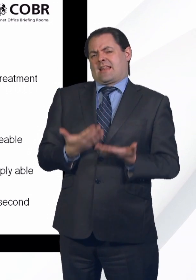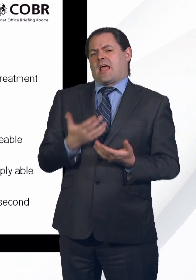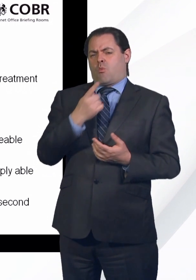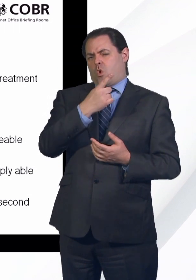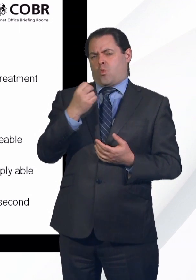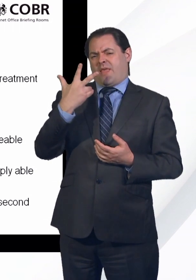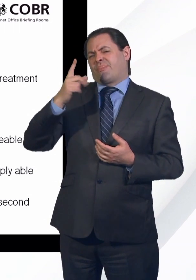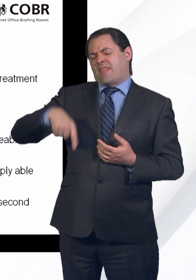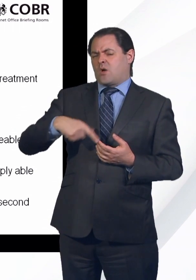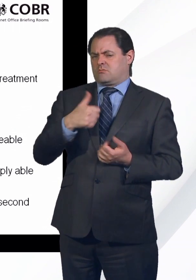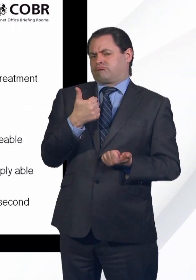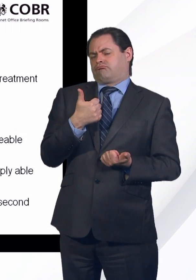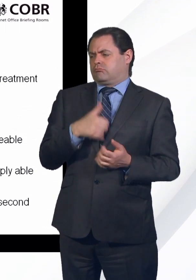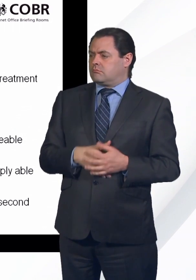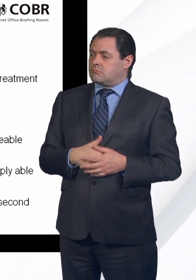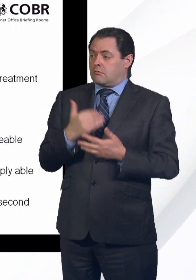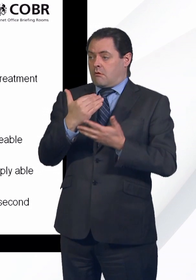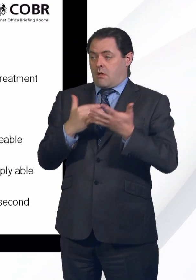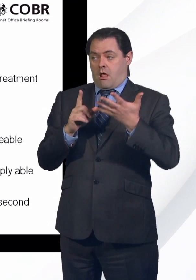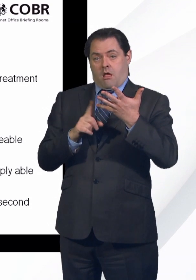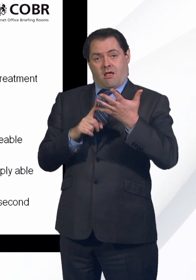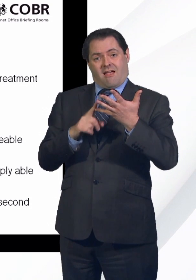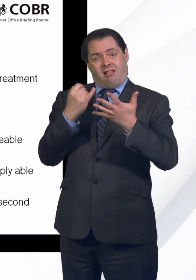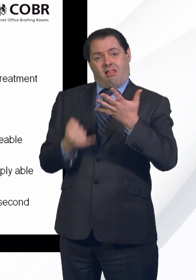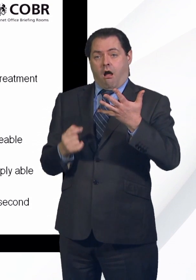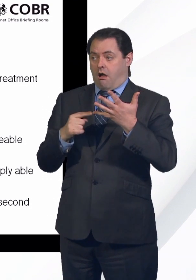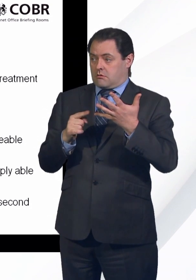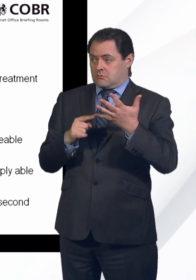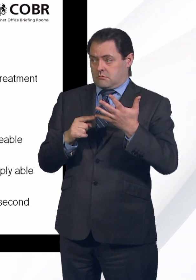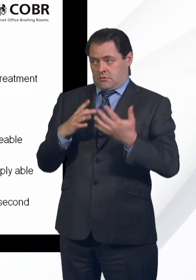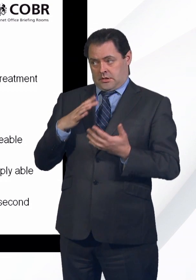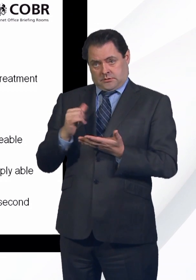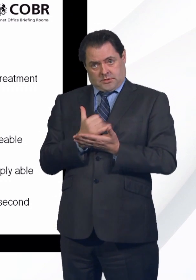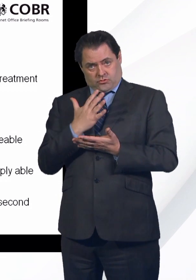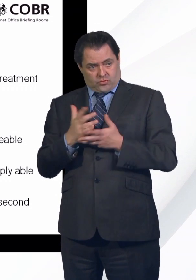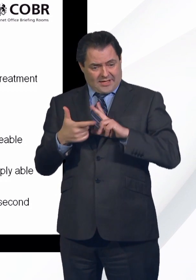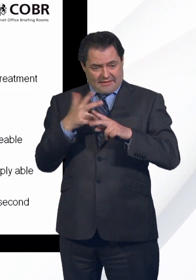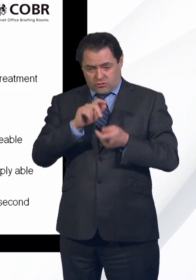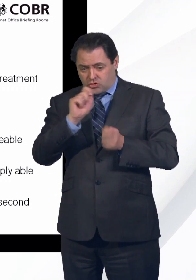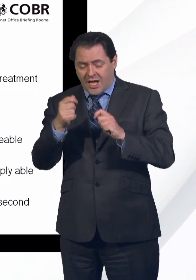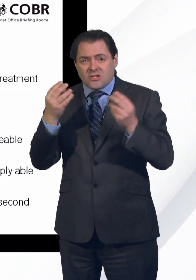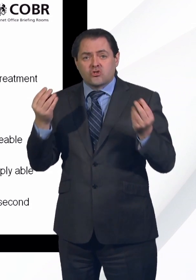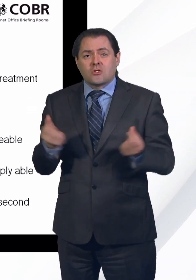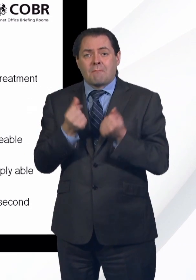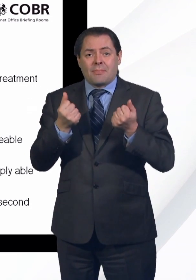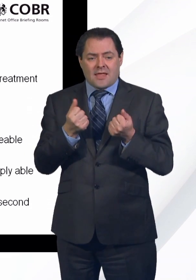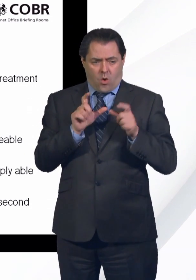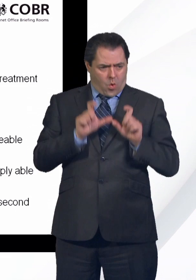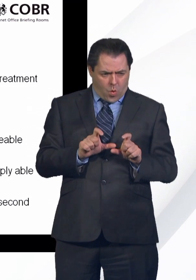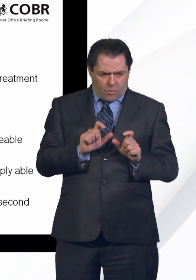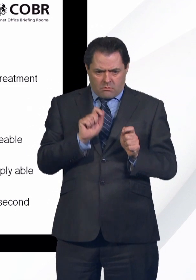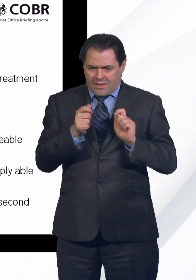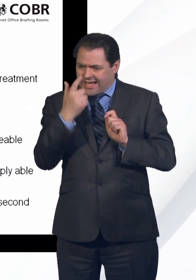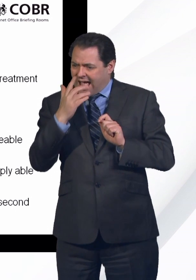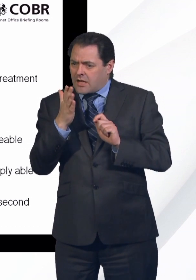position. And finally, we have to be confident that the adjustments we contemplate are not going to risk